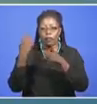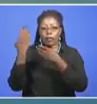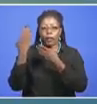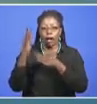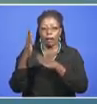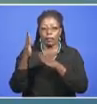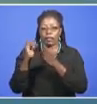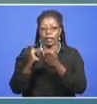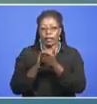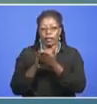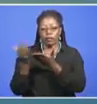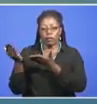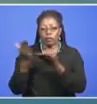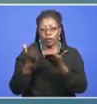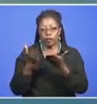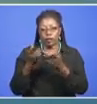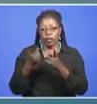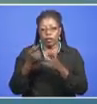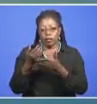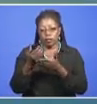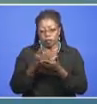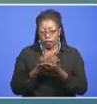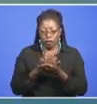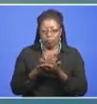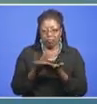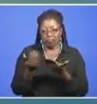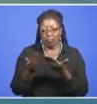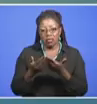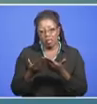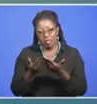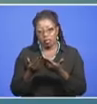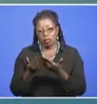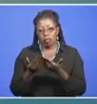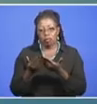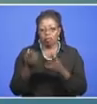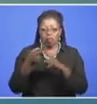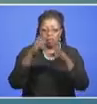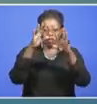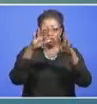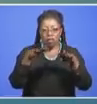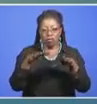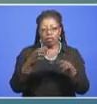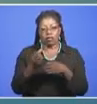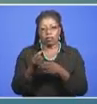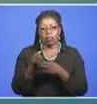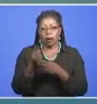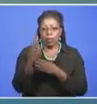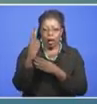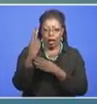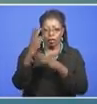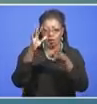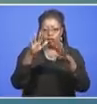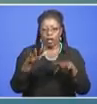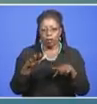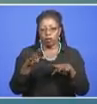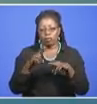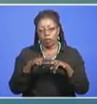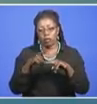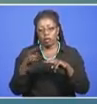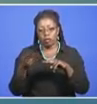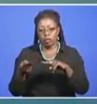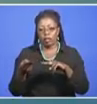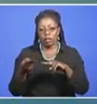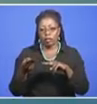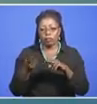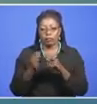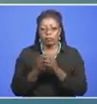and that should bring some relief to the northwest Bahamas in terms of rain showers. We'll still have the pop-up showers, but they will certainly be decreasing in terms of